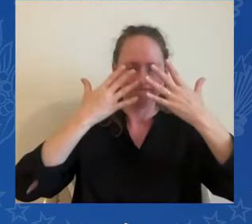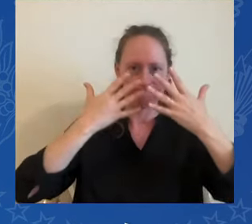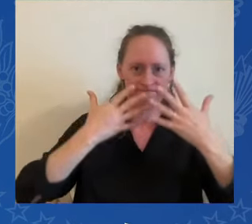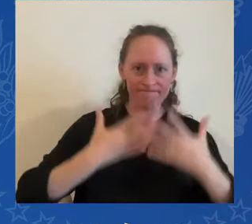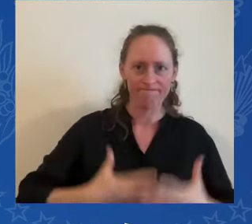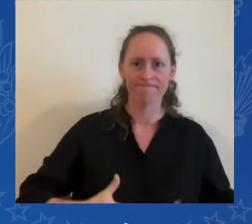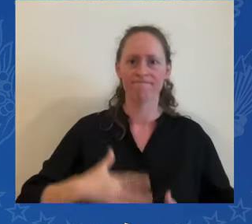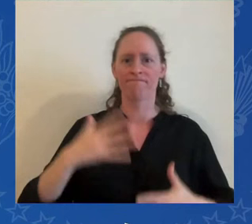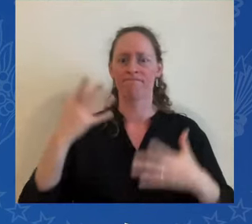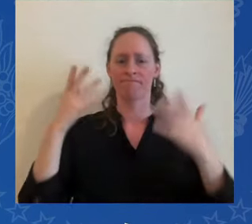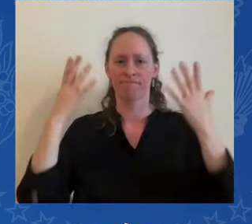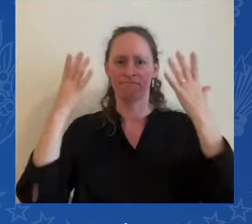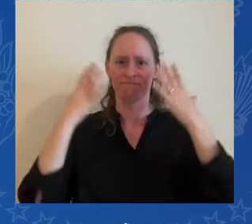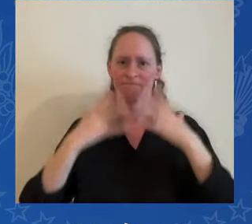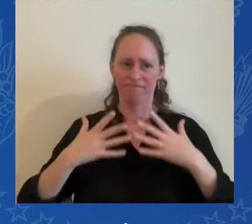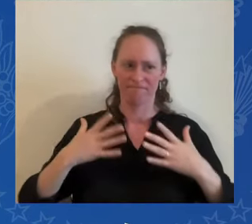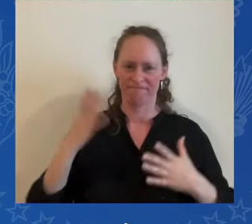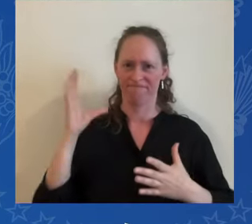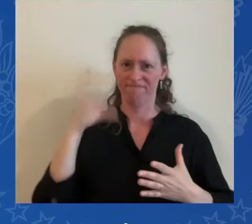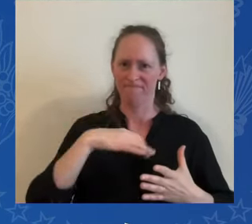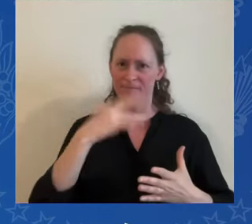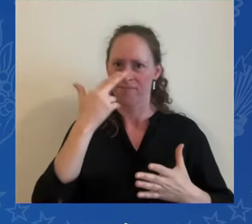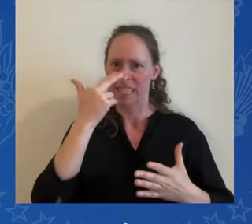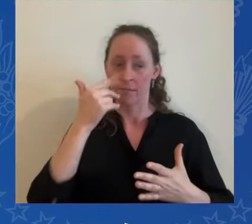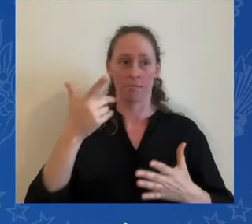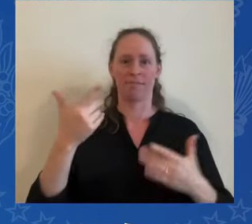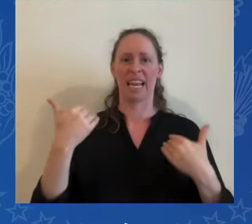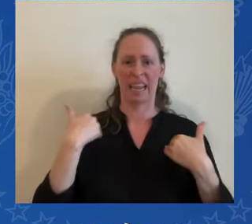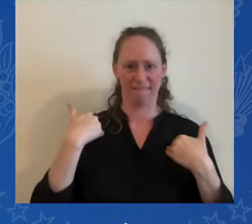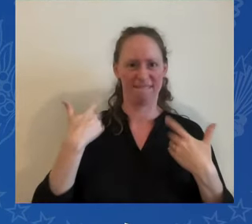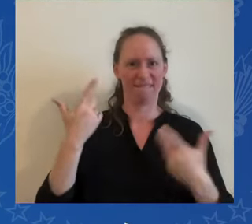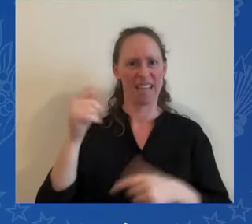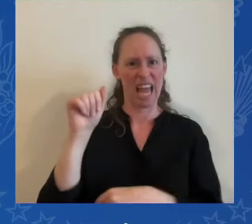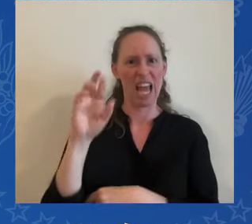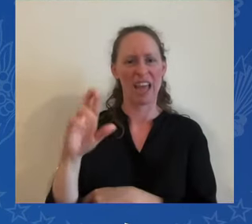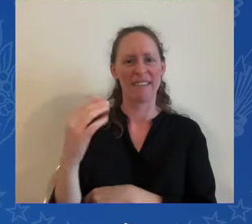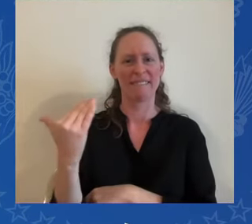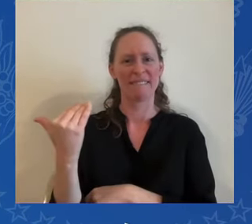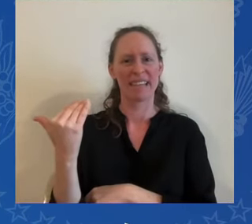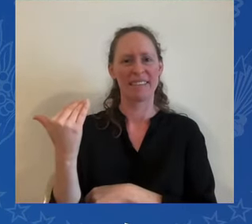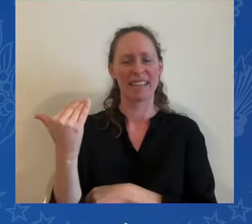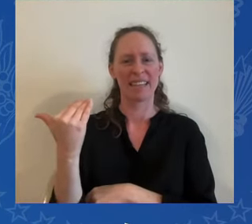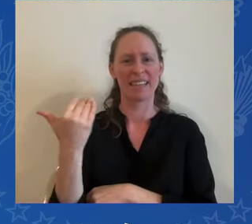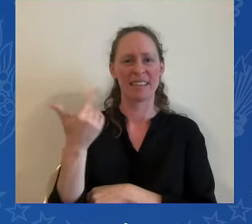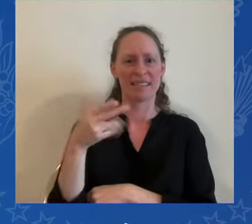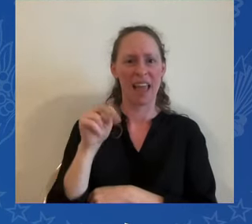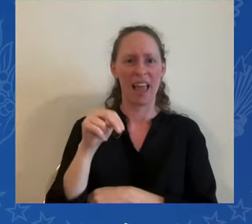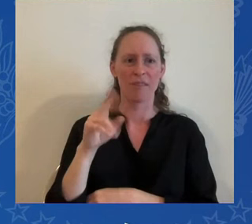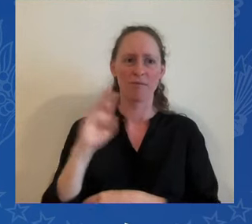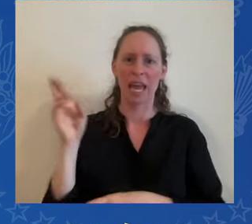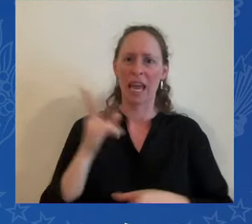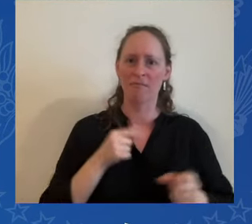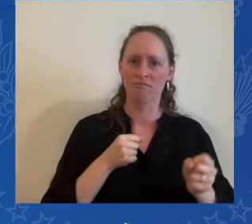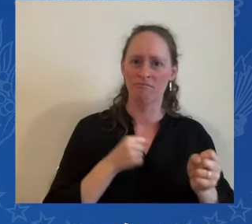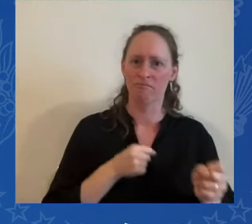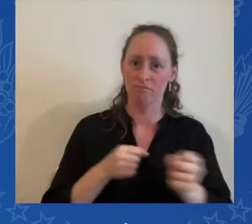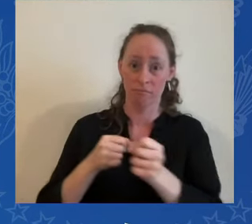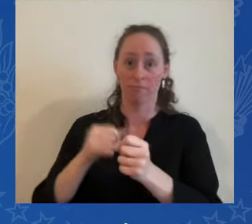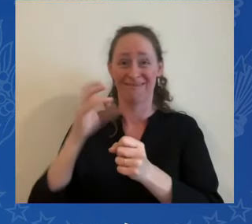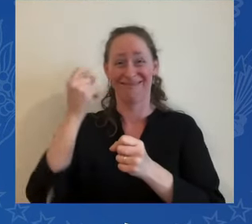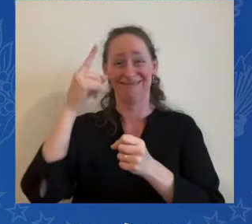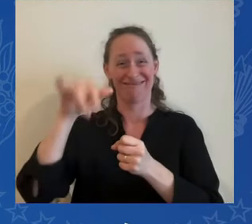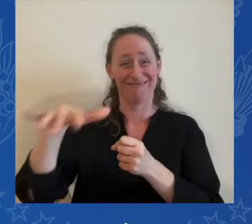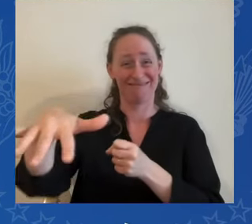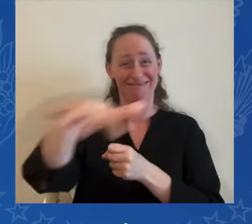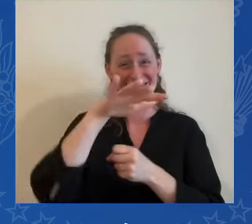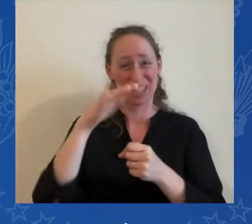handgun 40 feet from where hundreds of children gathered for a dance competition. Sergeant Simpo ran to the scene, but he didn't want